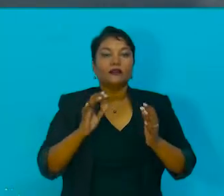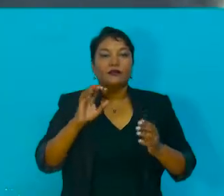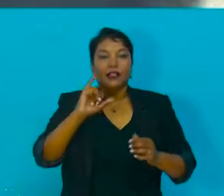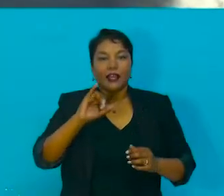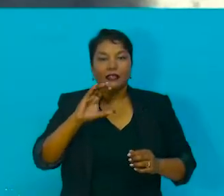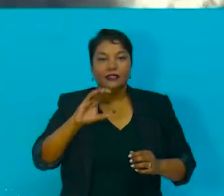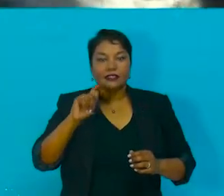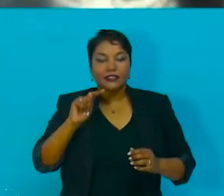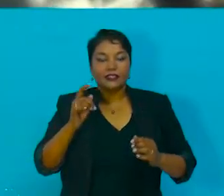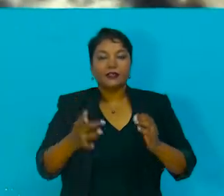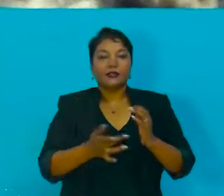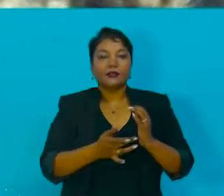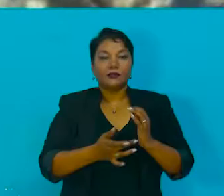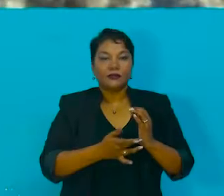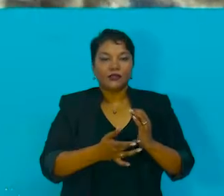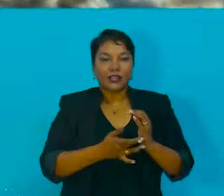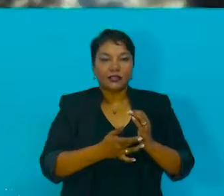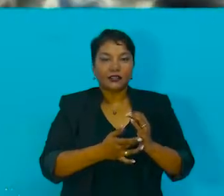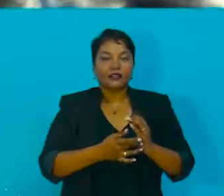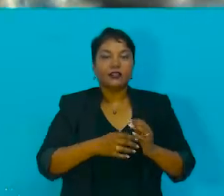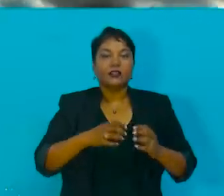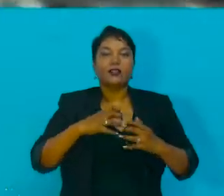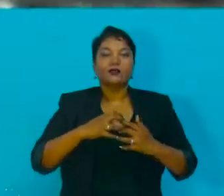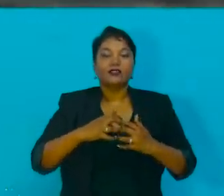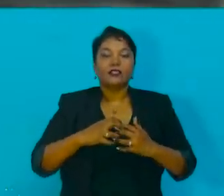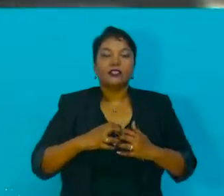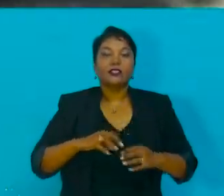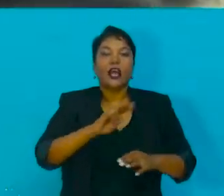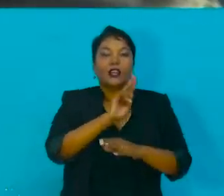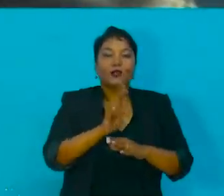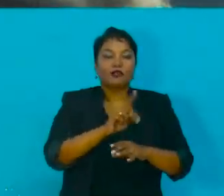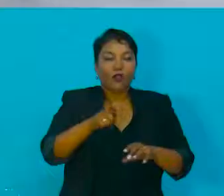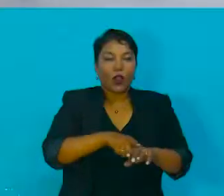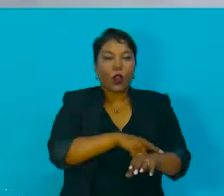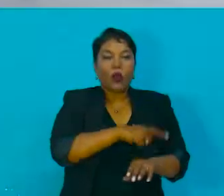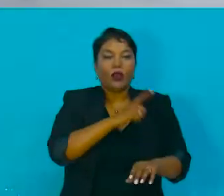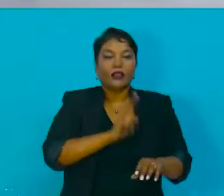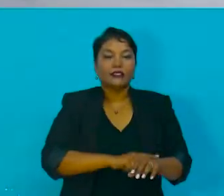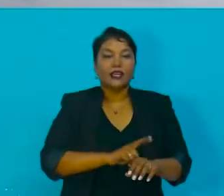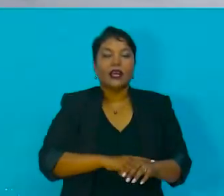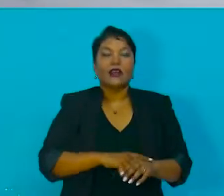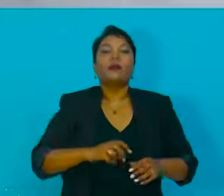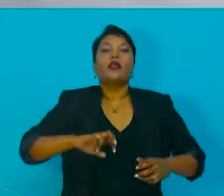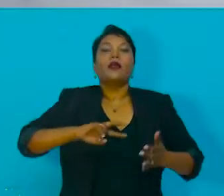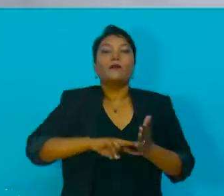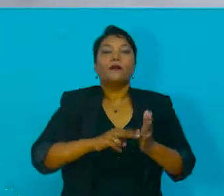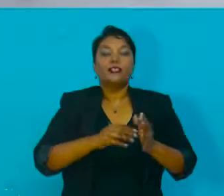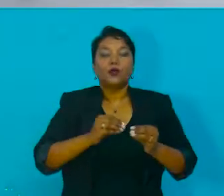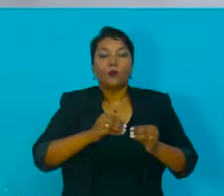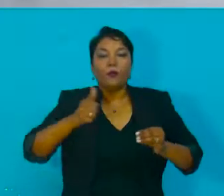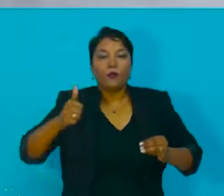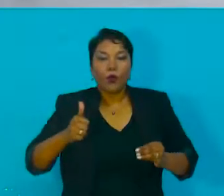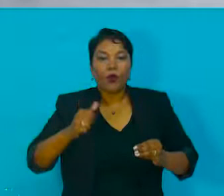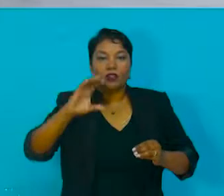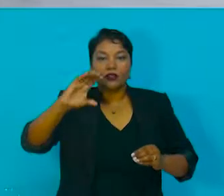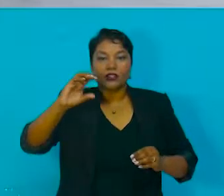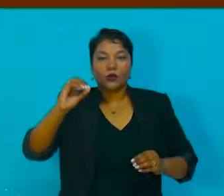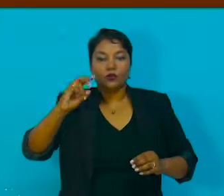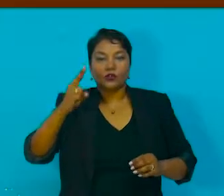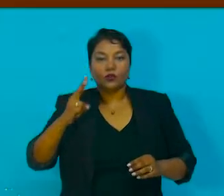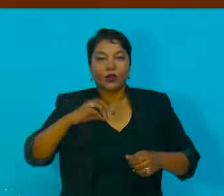and network infrastructure, along with longer power-on periods, will lead to a significant increase in the carbon footprint